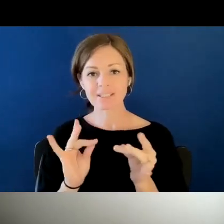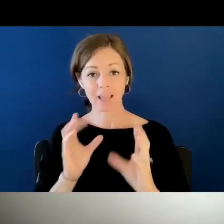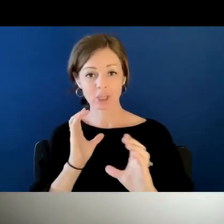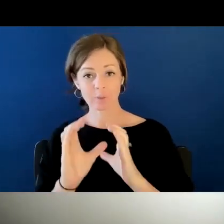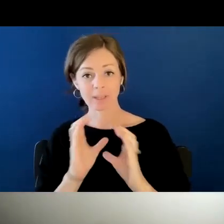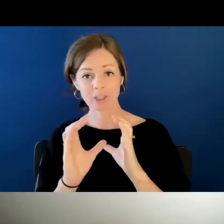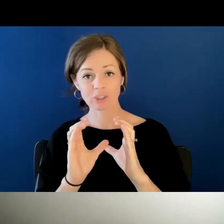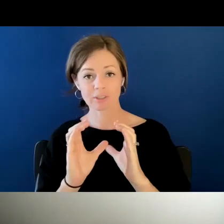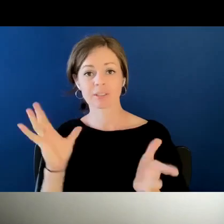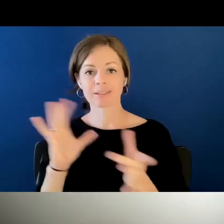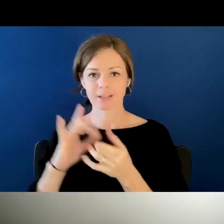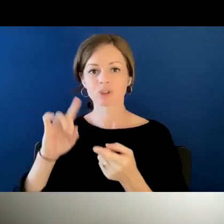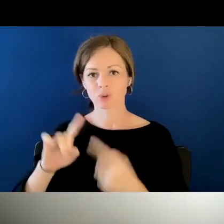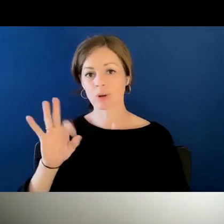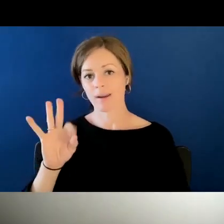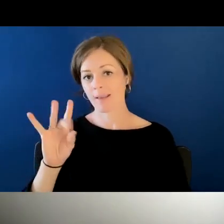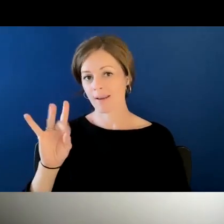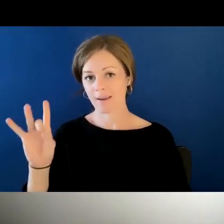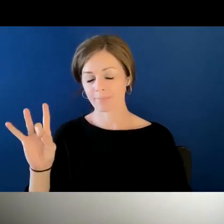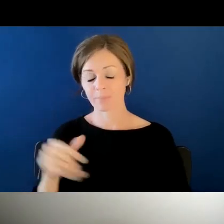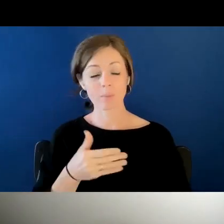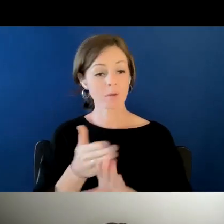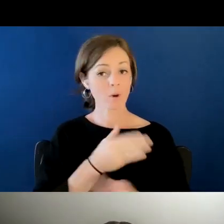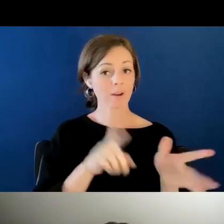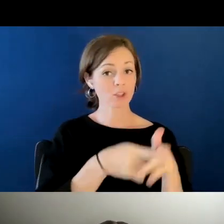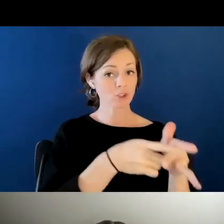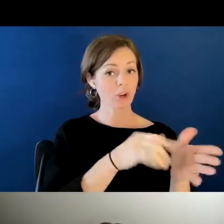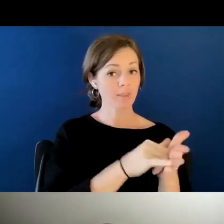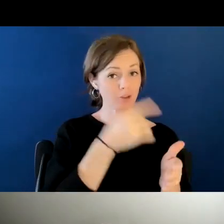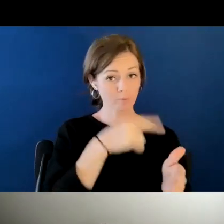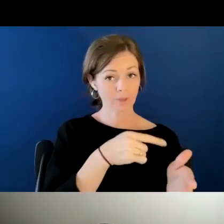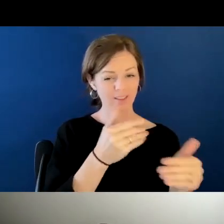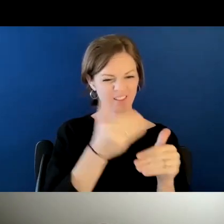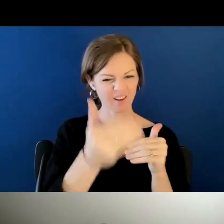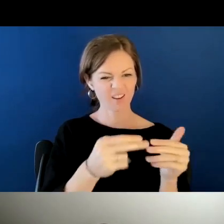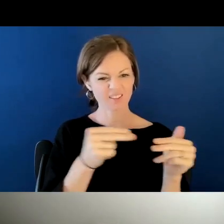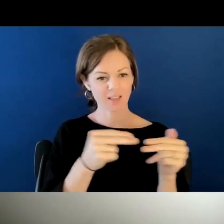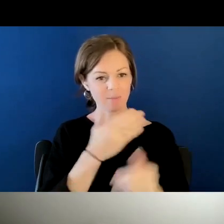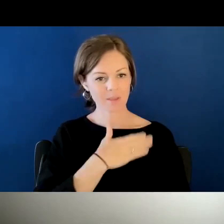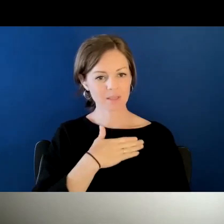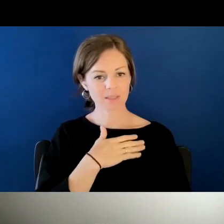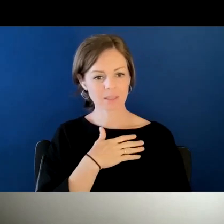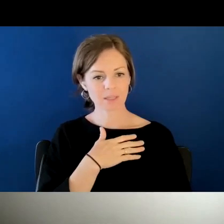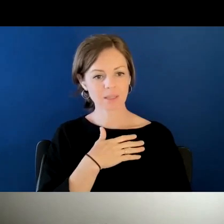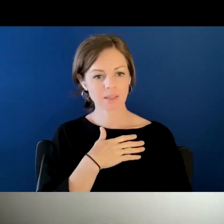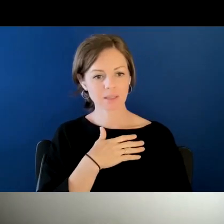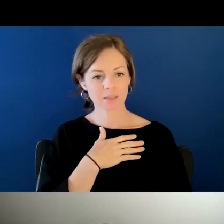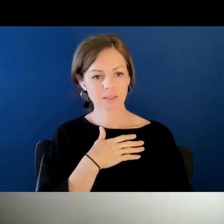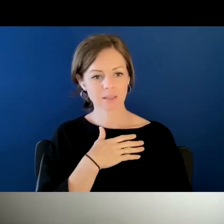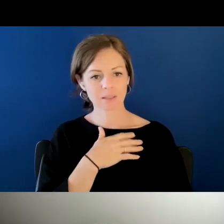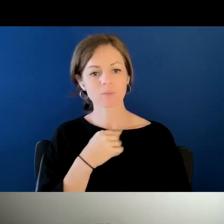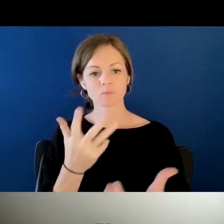around 988. And before I jump into that, if you don't mind going to the next slide, please. I just want to start off